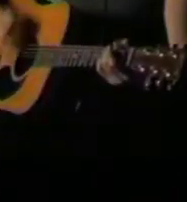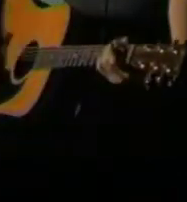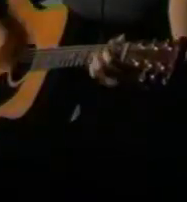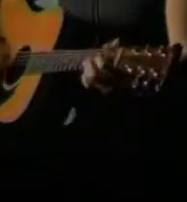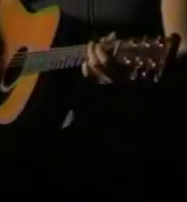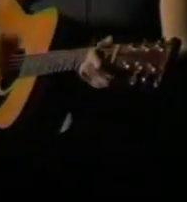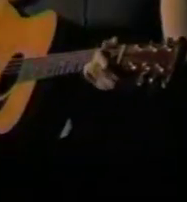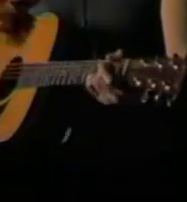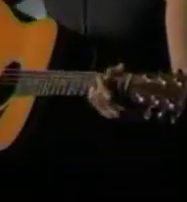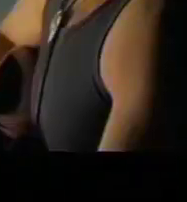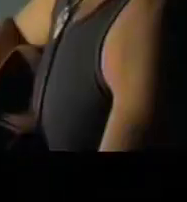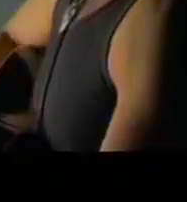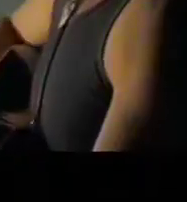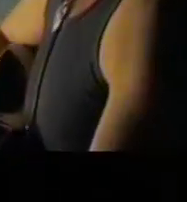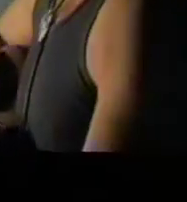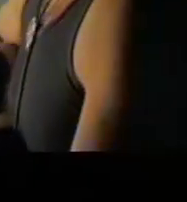light of day.